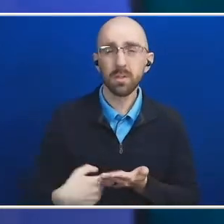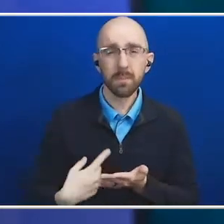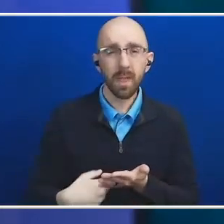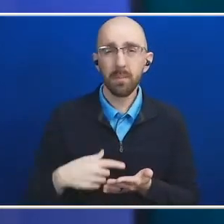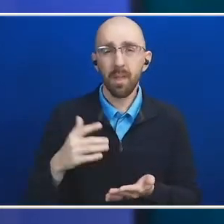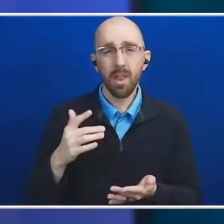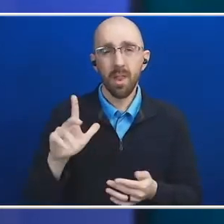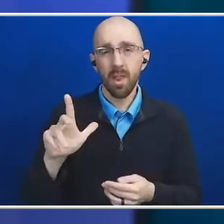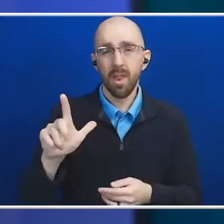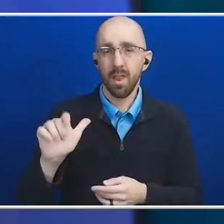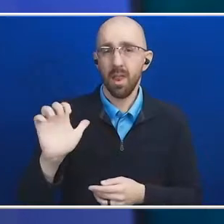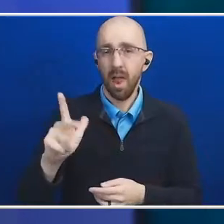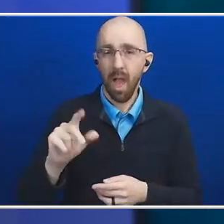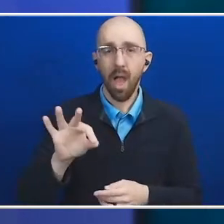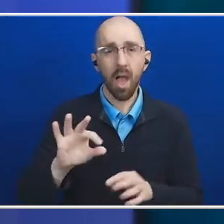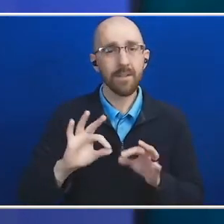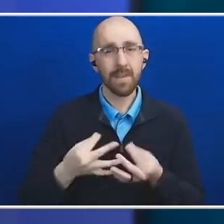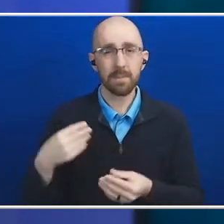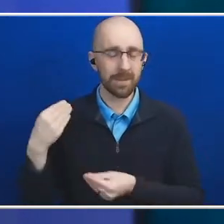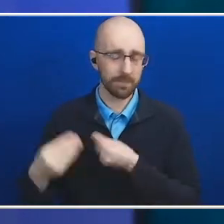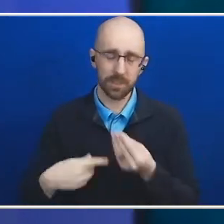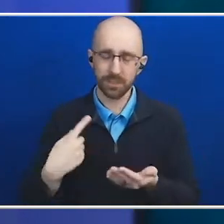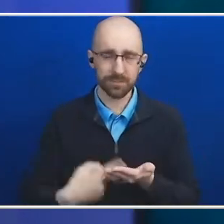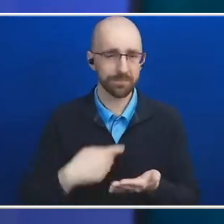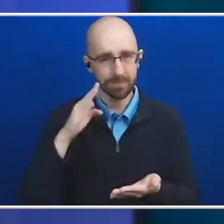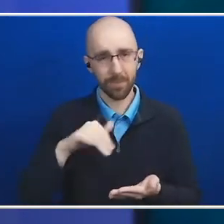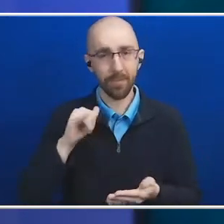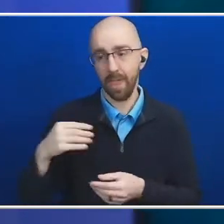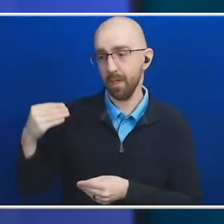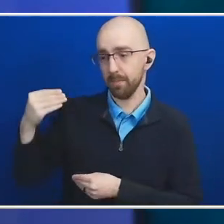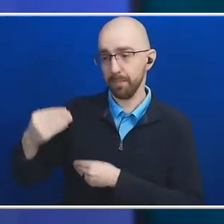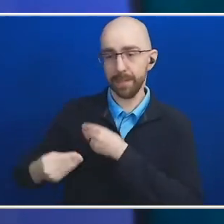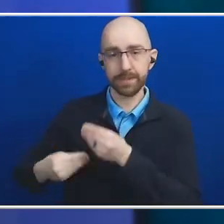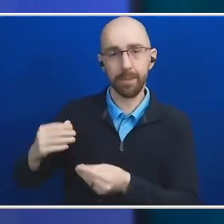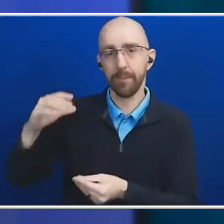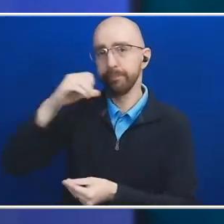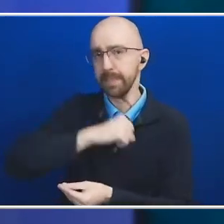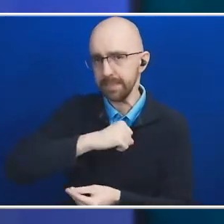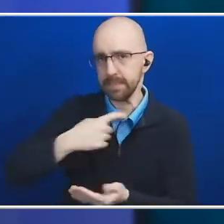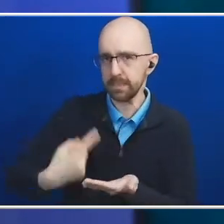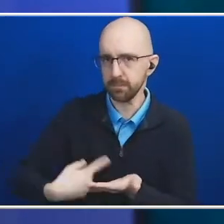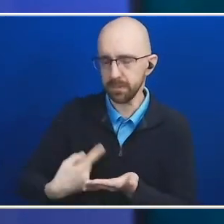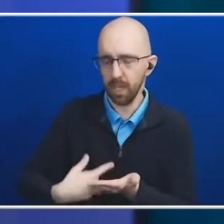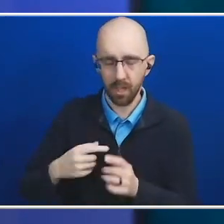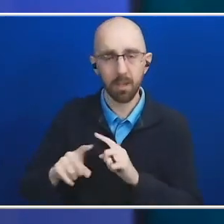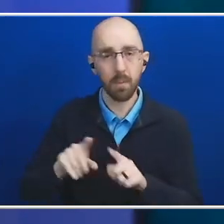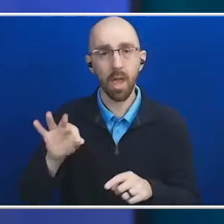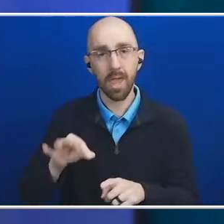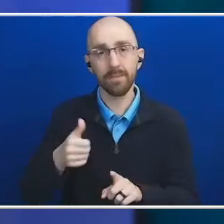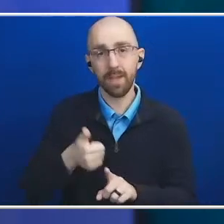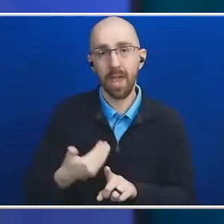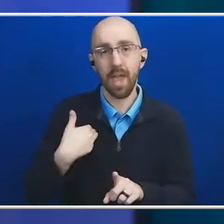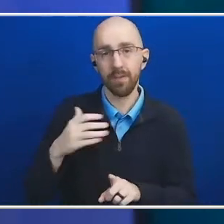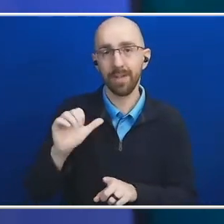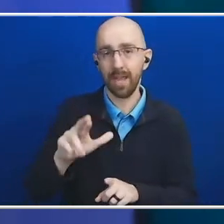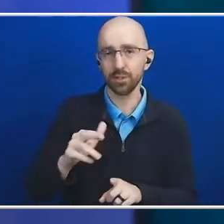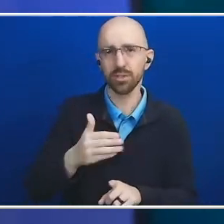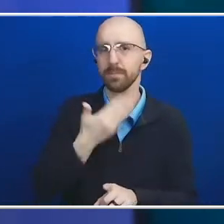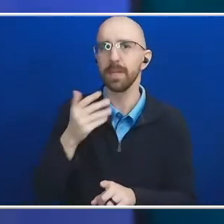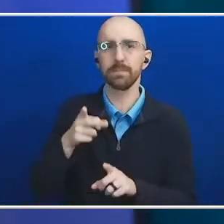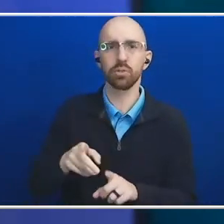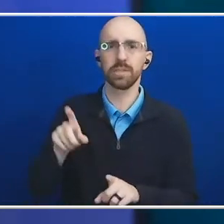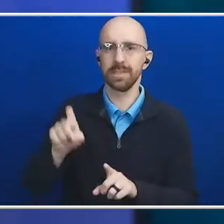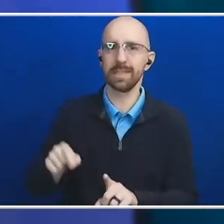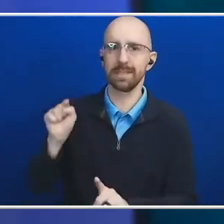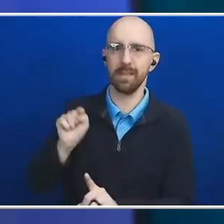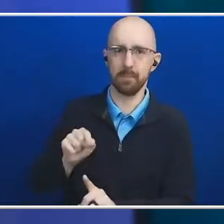family information, we know that that doesn't always get passed down. But if somebody has cancer, that's the best person to test because they would be the most likely to